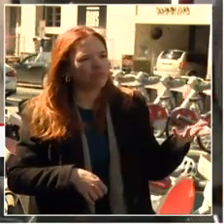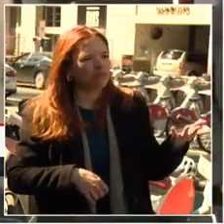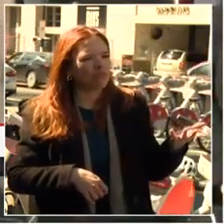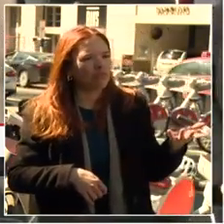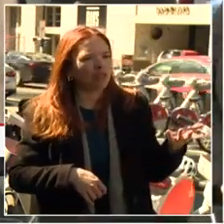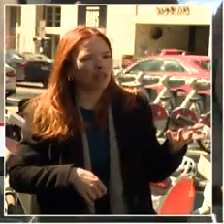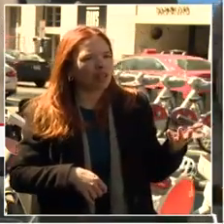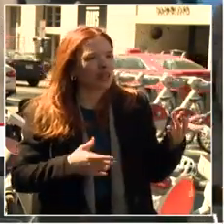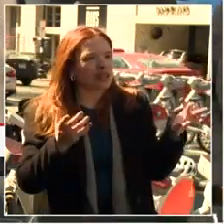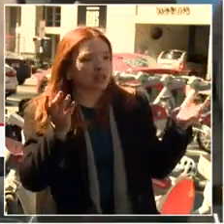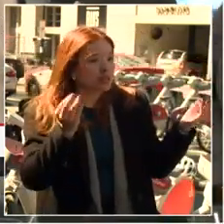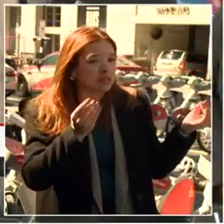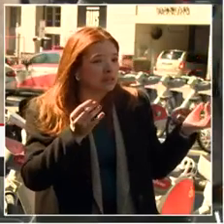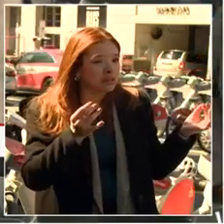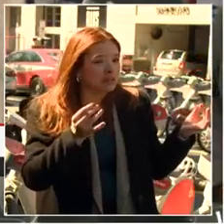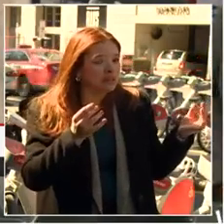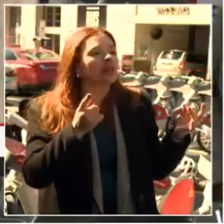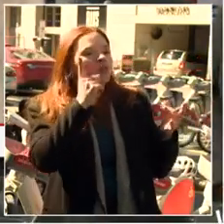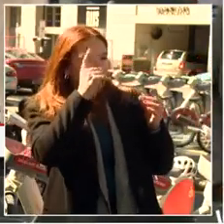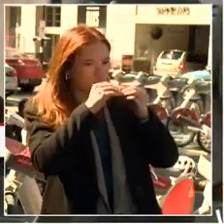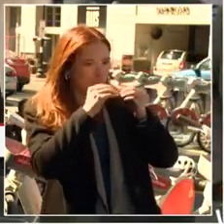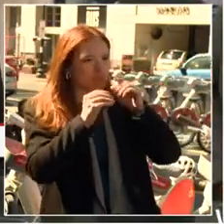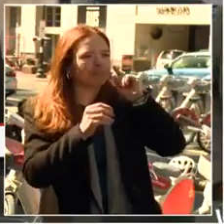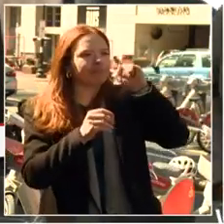Okay. Yes.